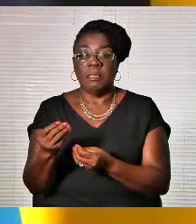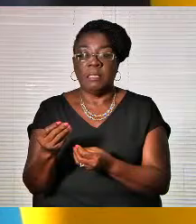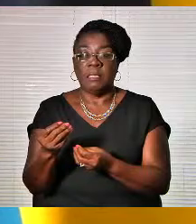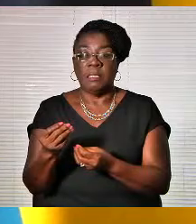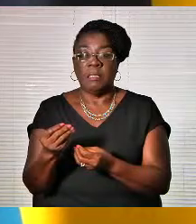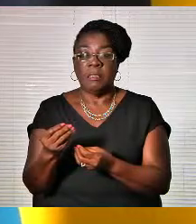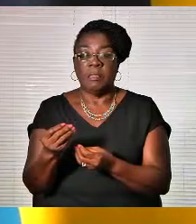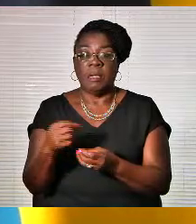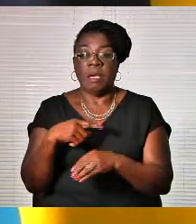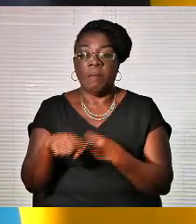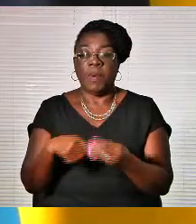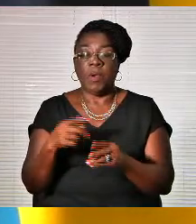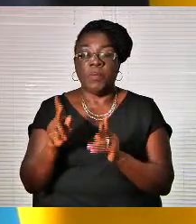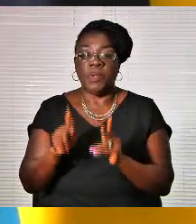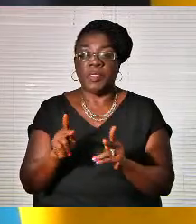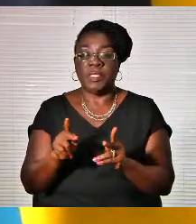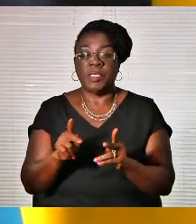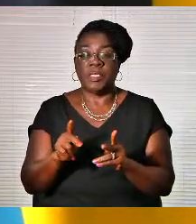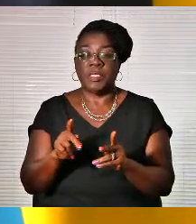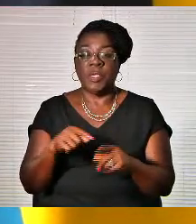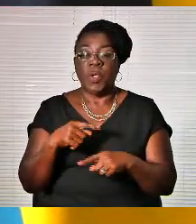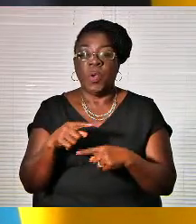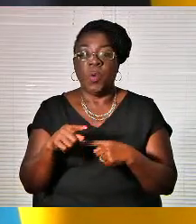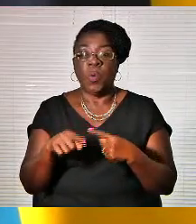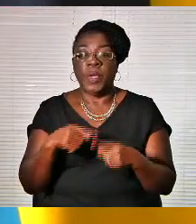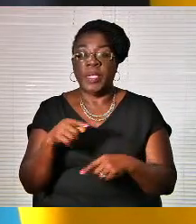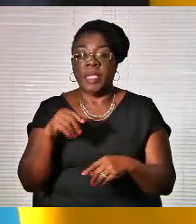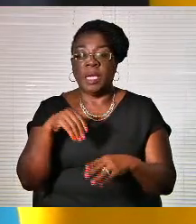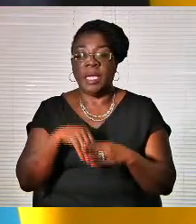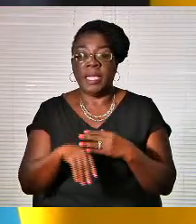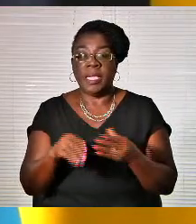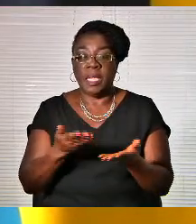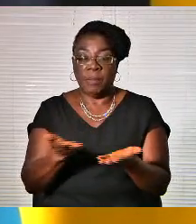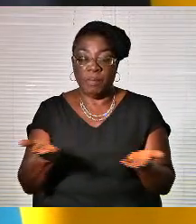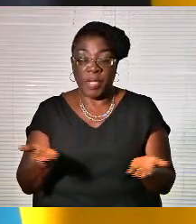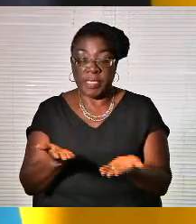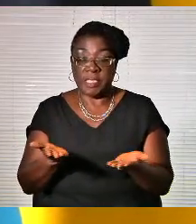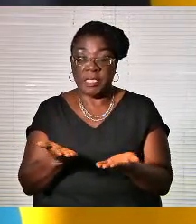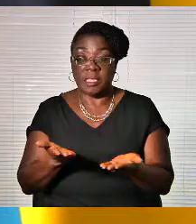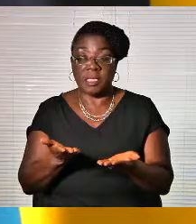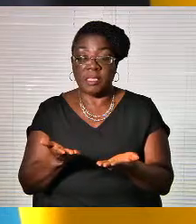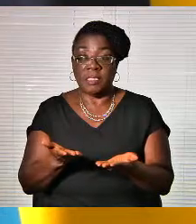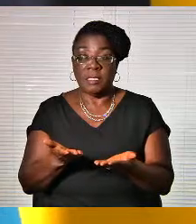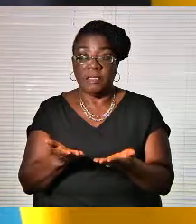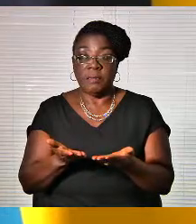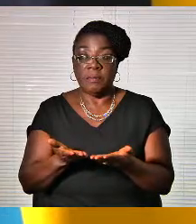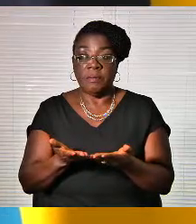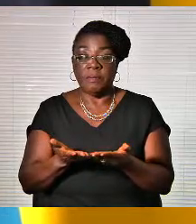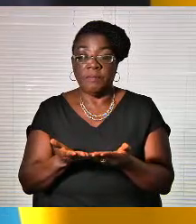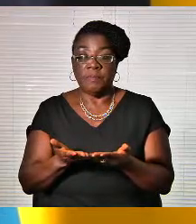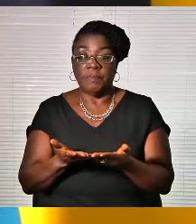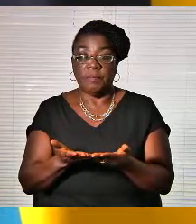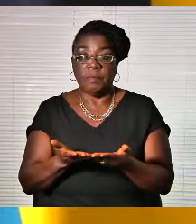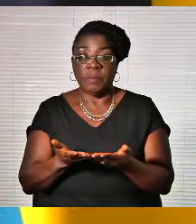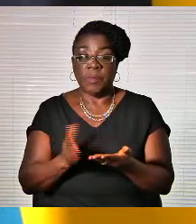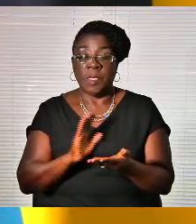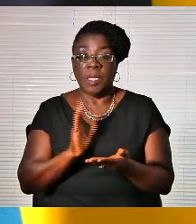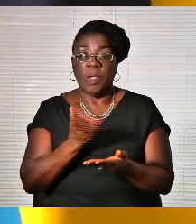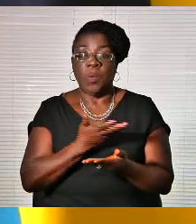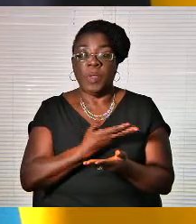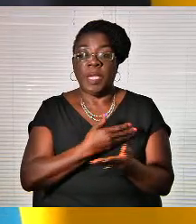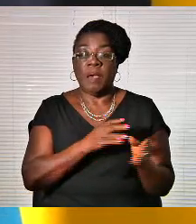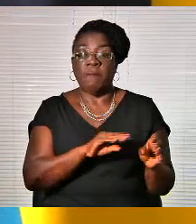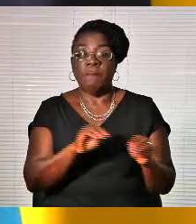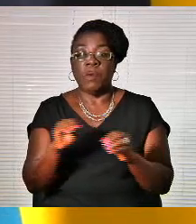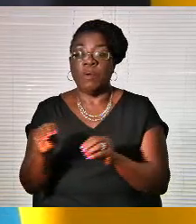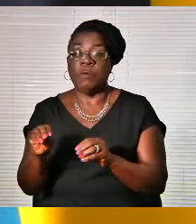regarding persons when they are actually, in their presence and the swab is being taken. We have moved